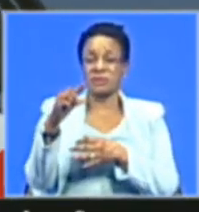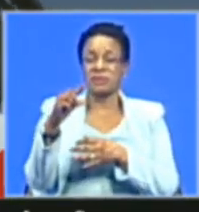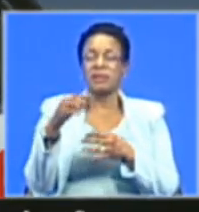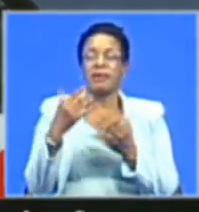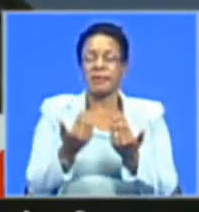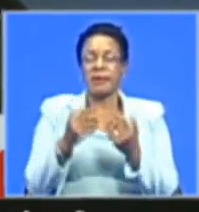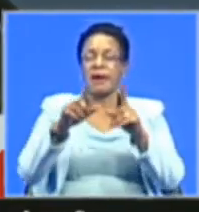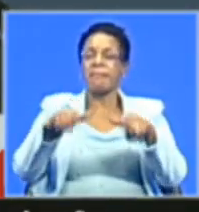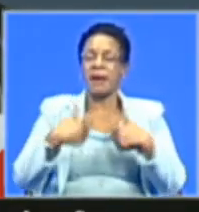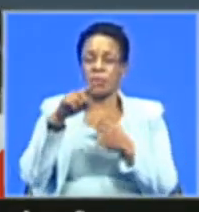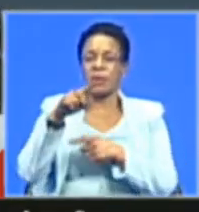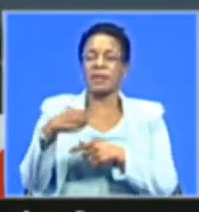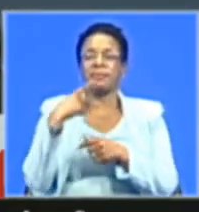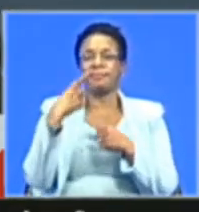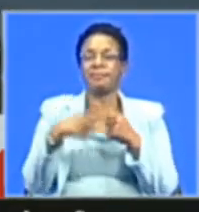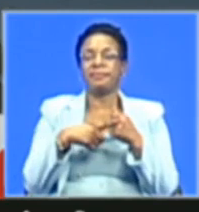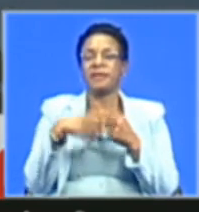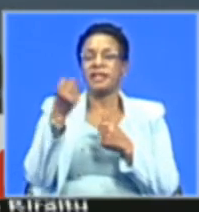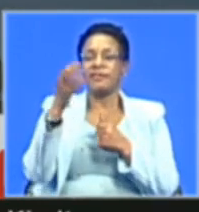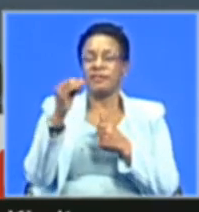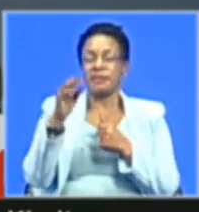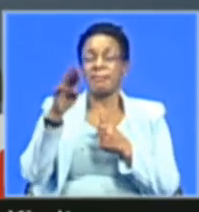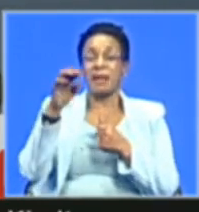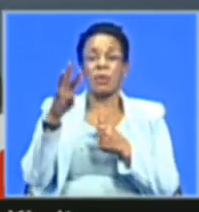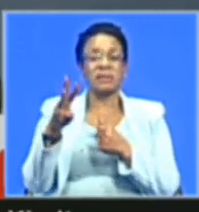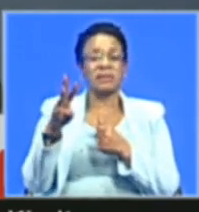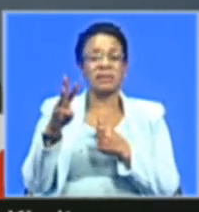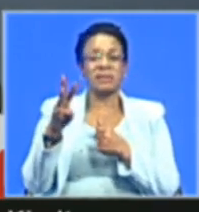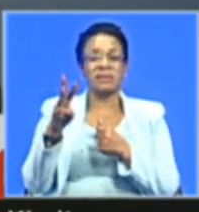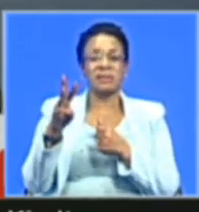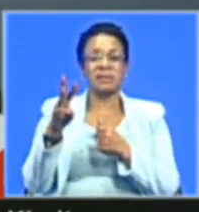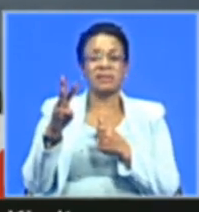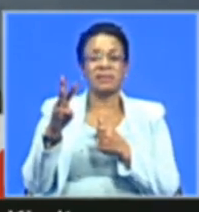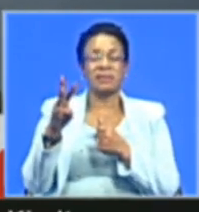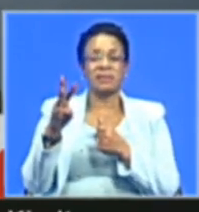of 1,650 megawatts.